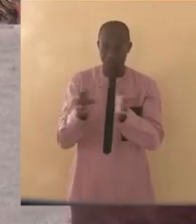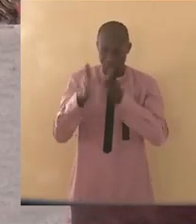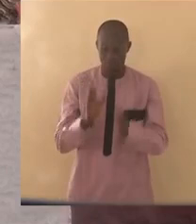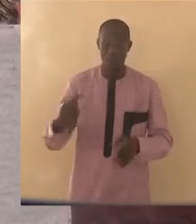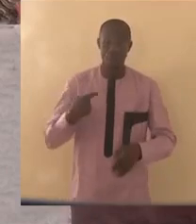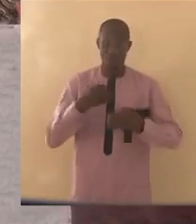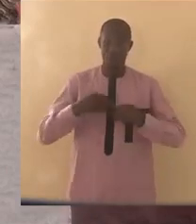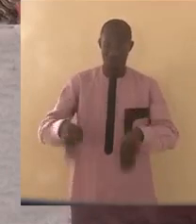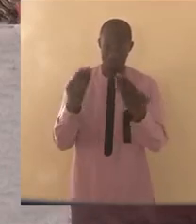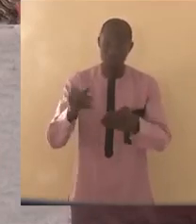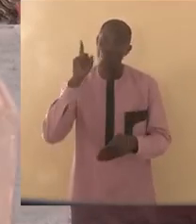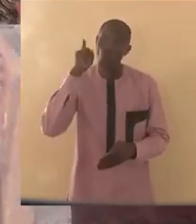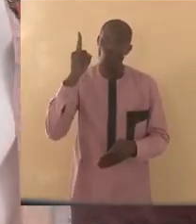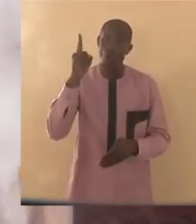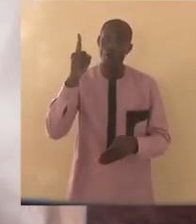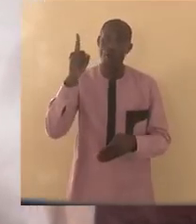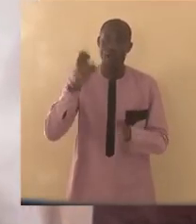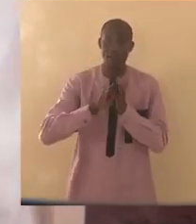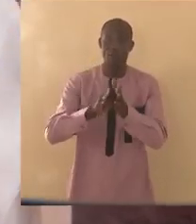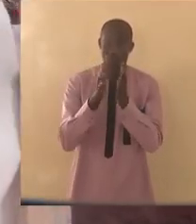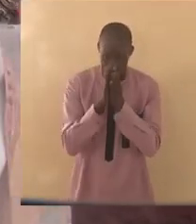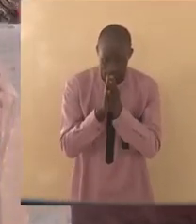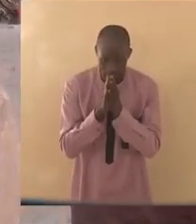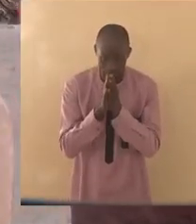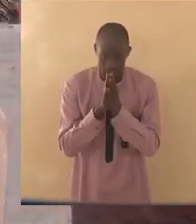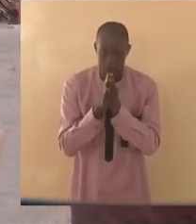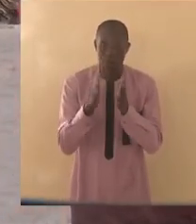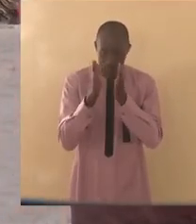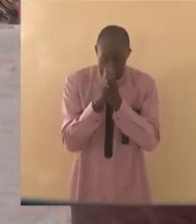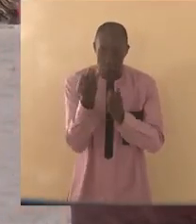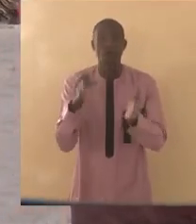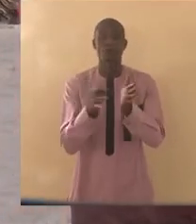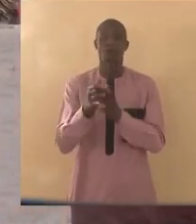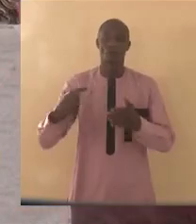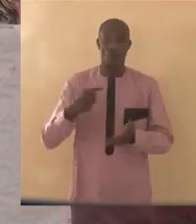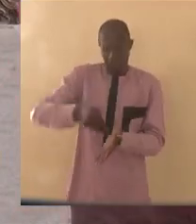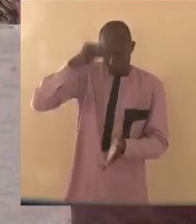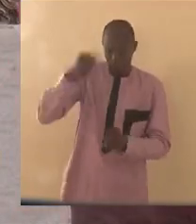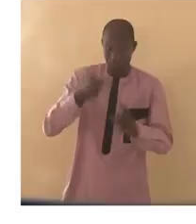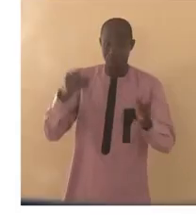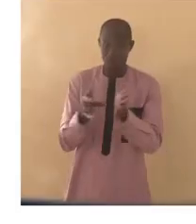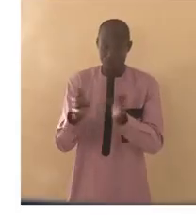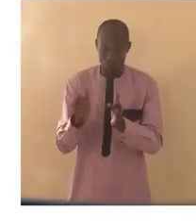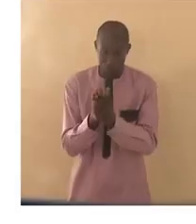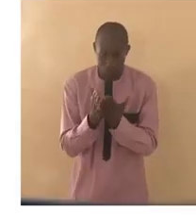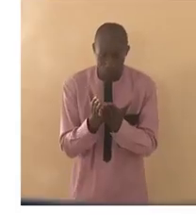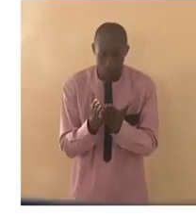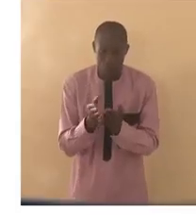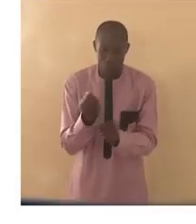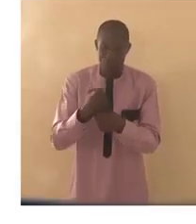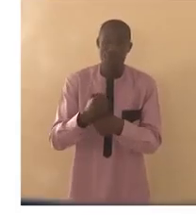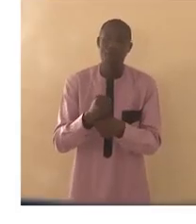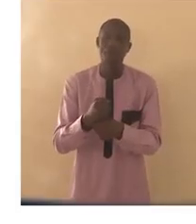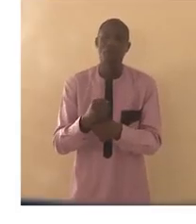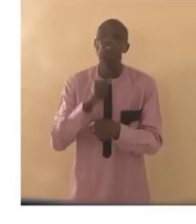As Christians, we have been given only one model of prayer, and it is what? The prayer of Jesus. We learn from Jesus that prayer consists